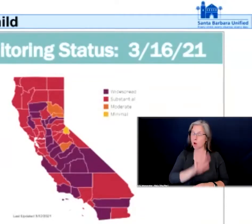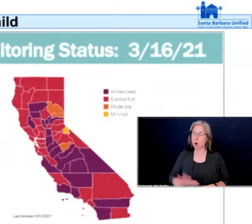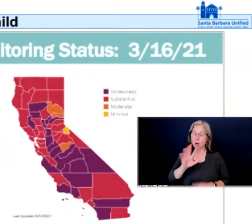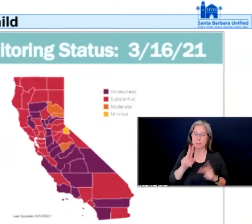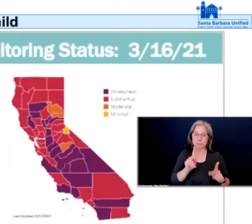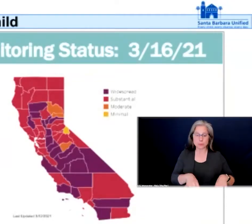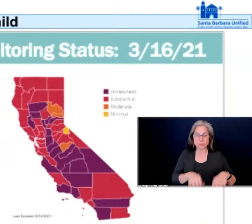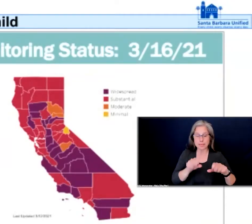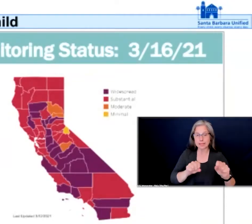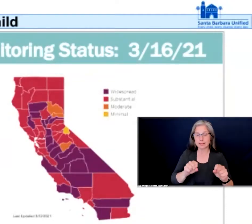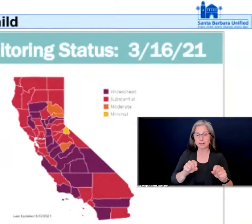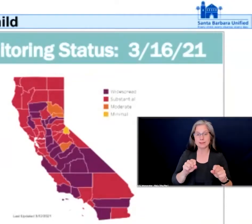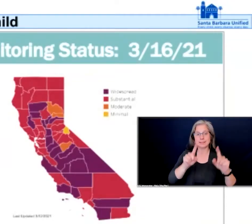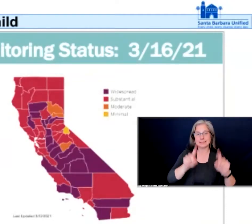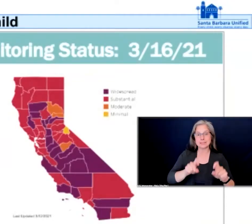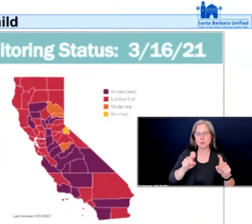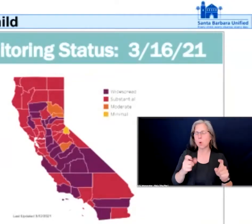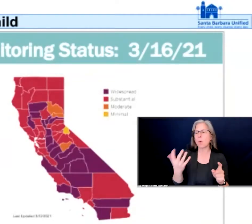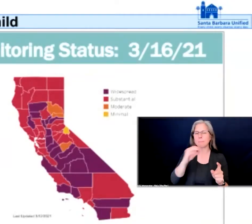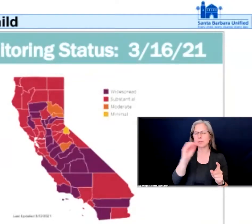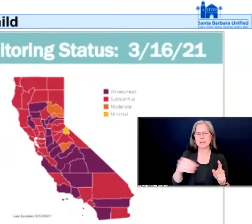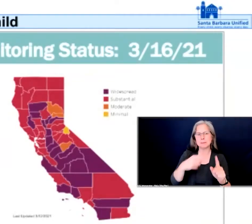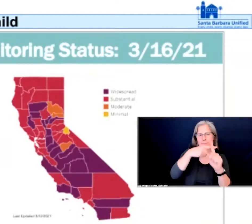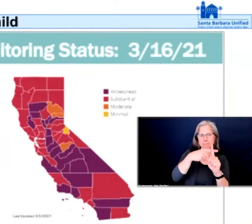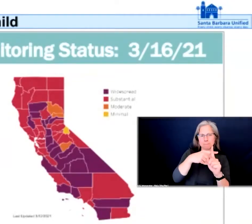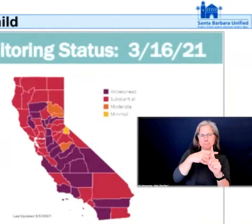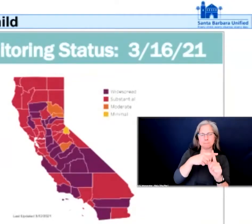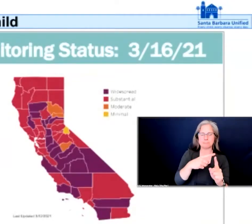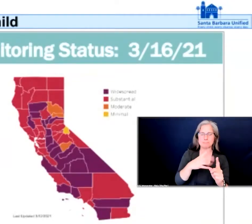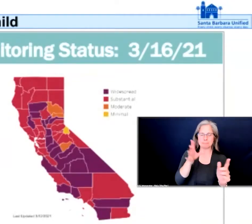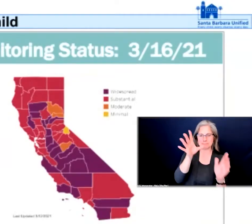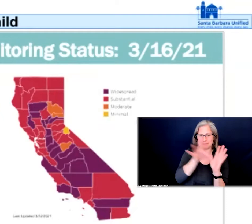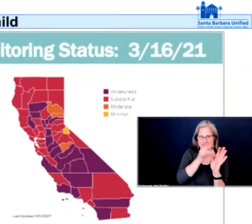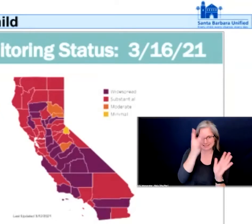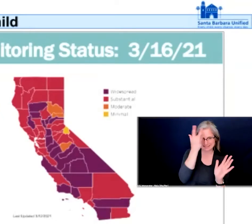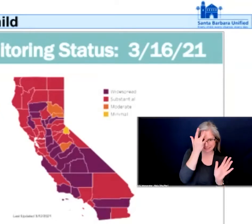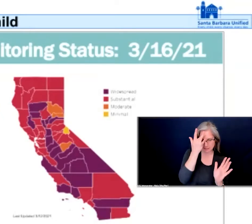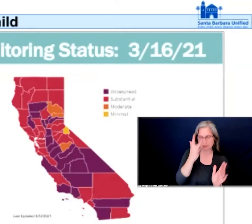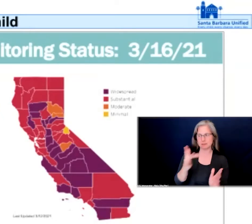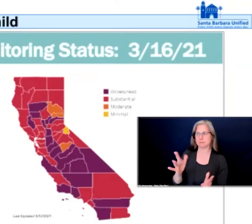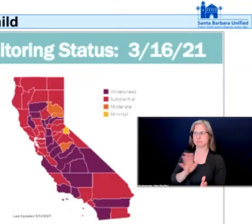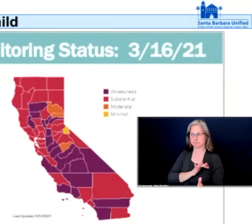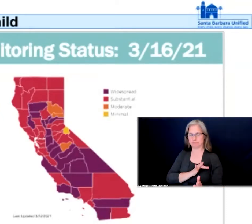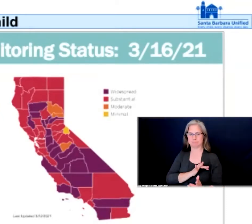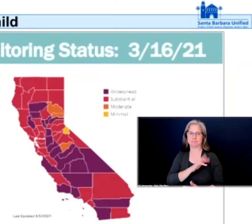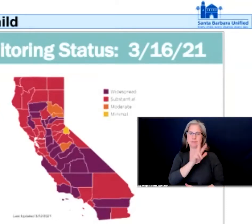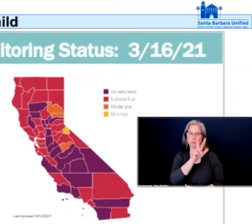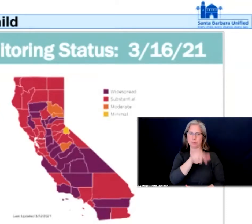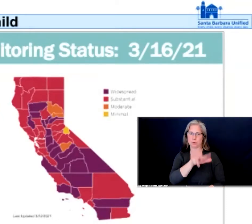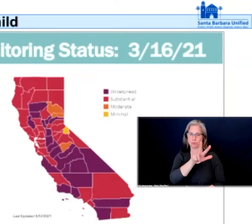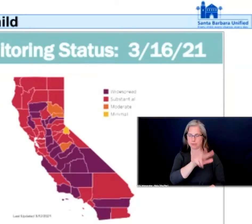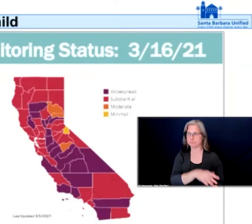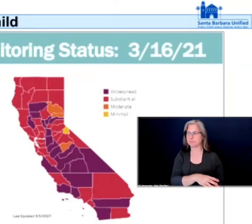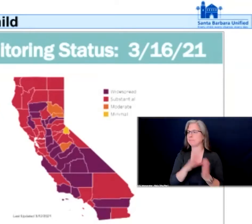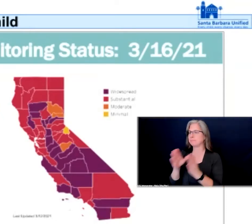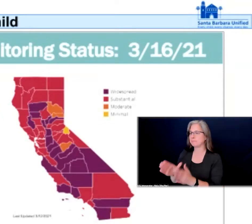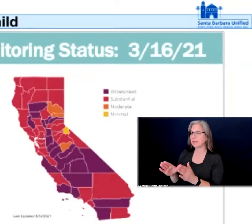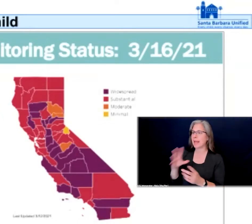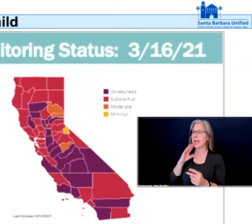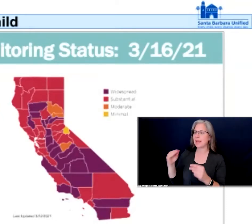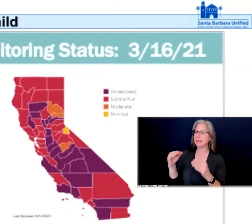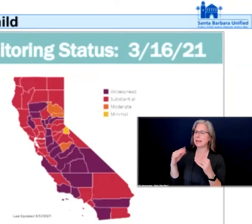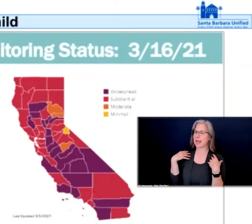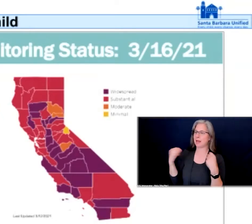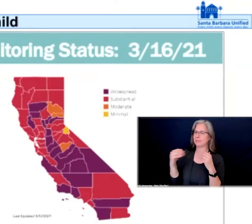COVID tests, what percentage of them are positive? Nice and low, 3.3%. And the health equity metric is 5.1.